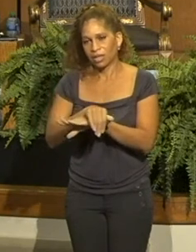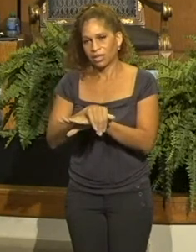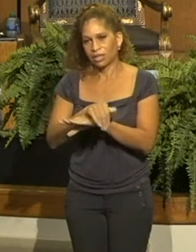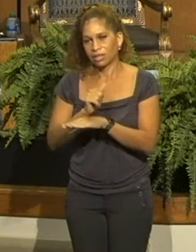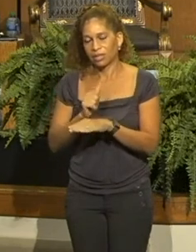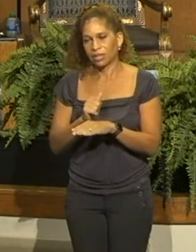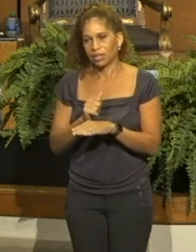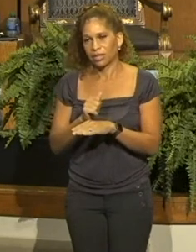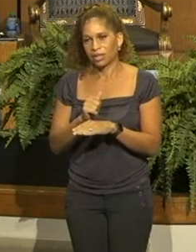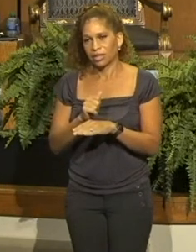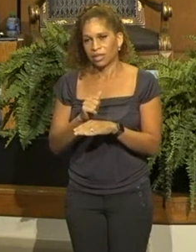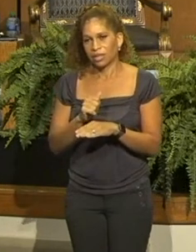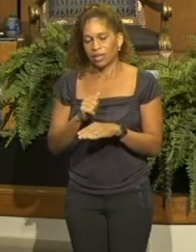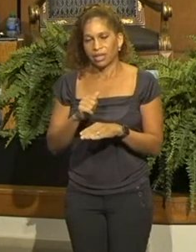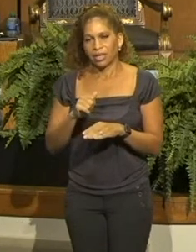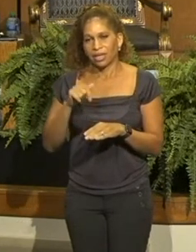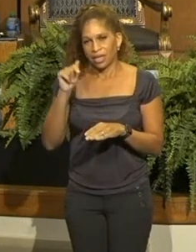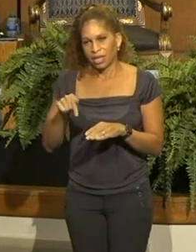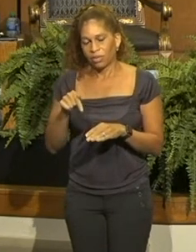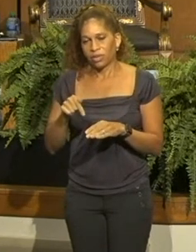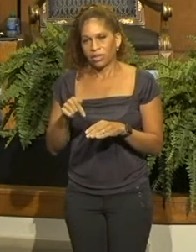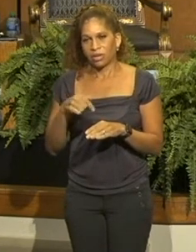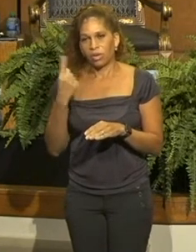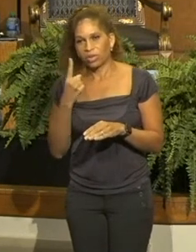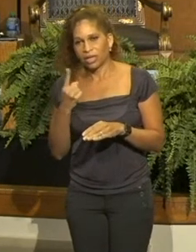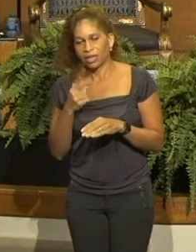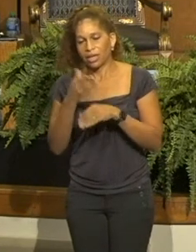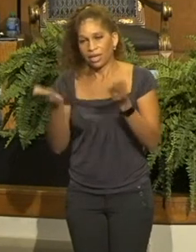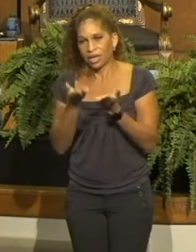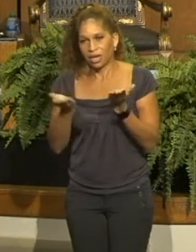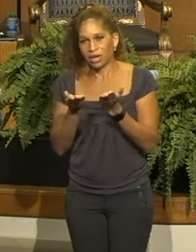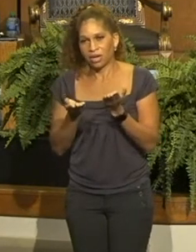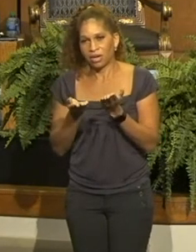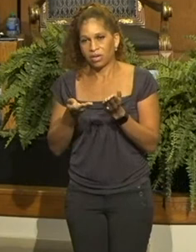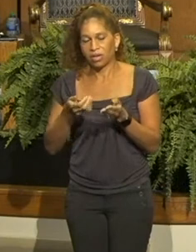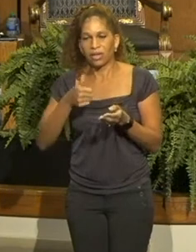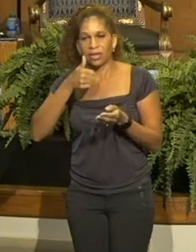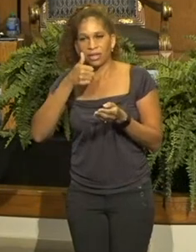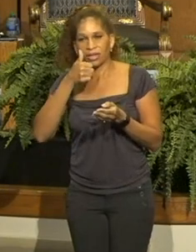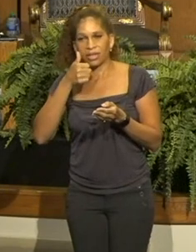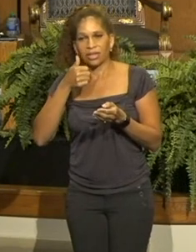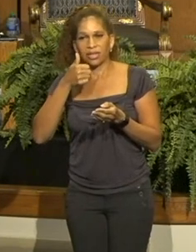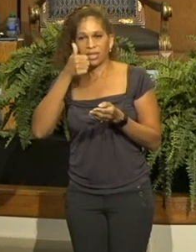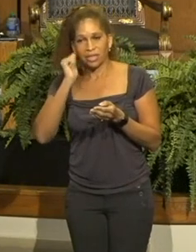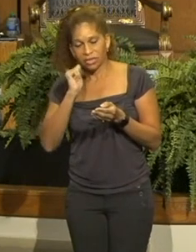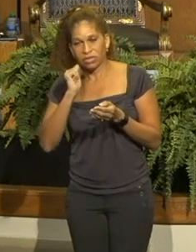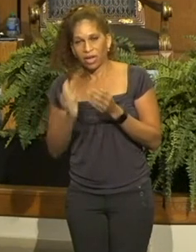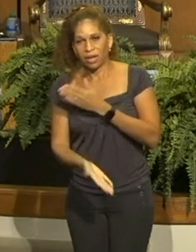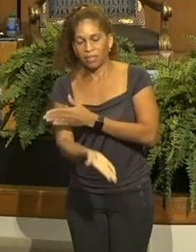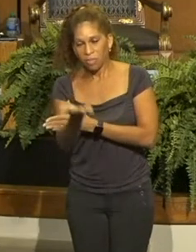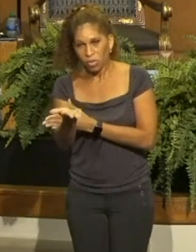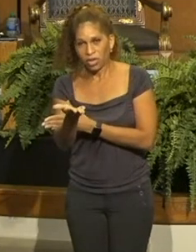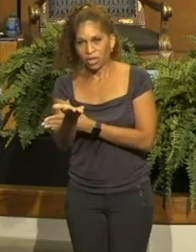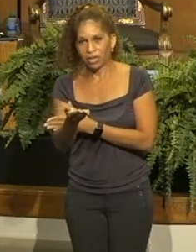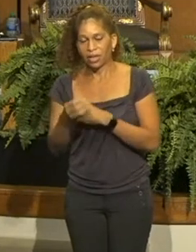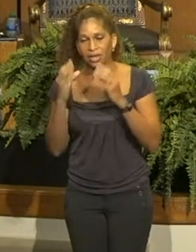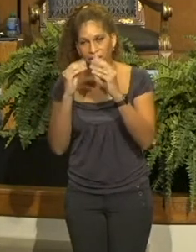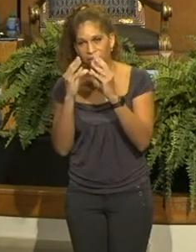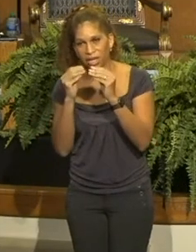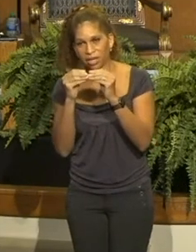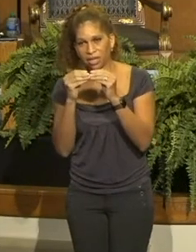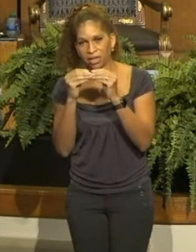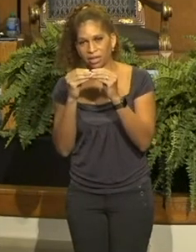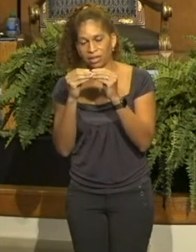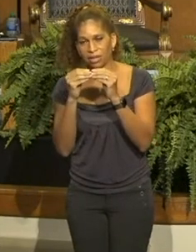The irony is Dave was just here on yesterday morning in an usher's meeting with our men's usher board.